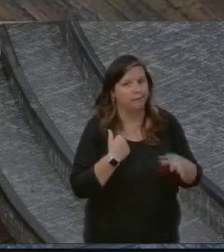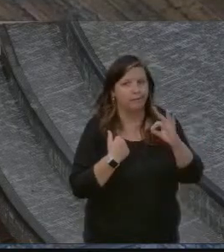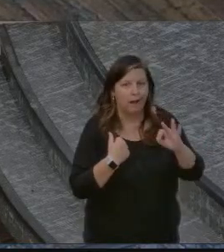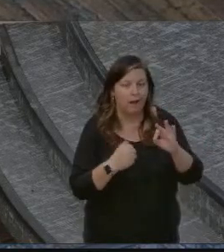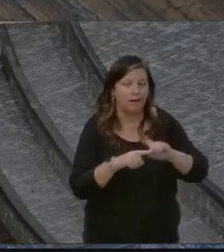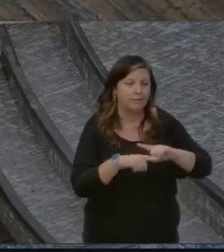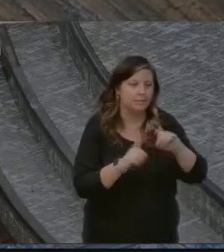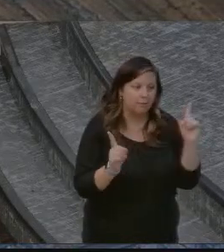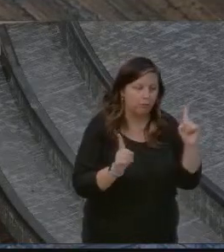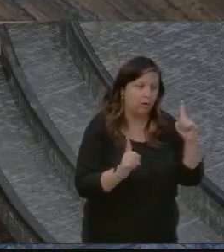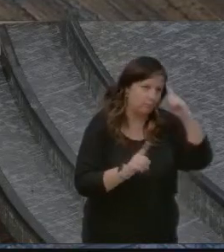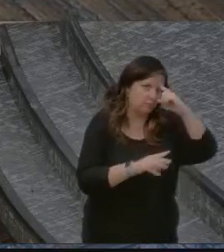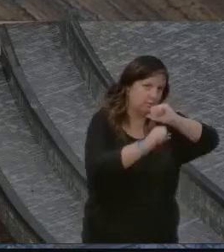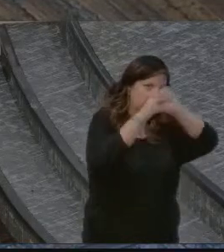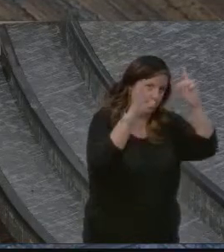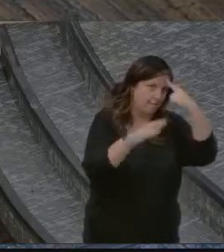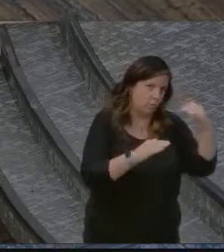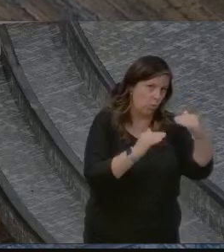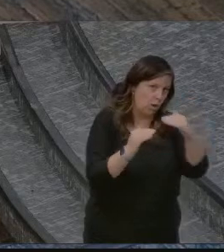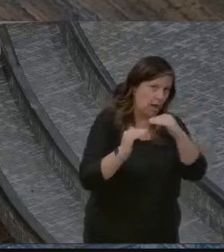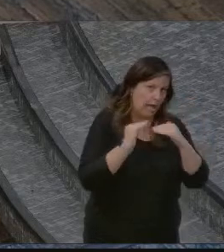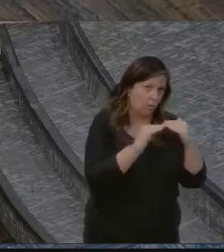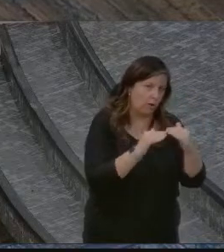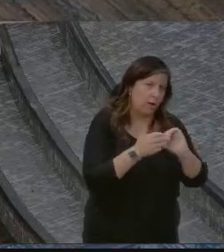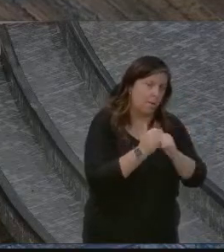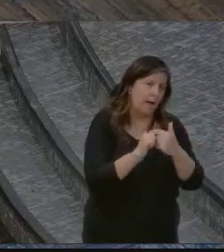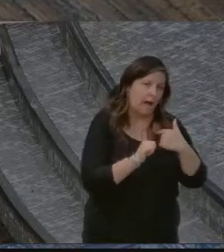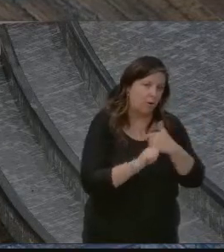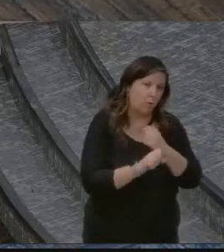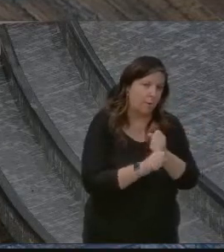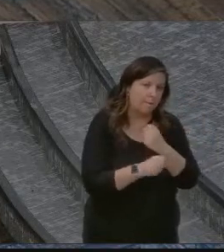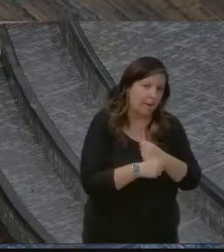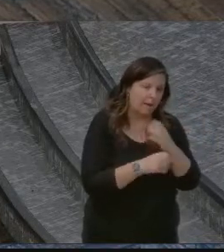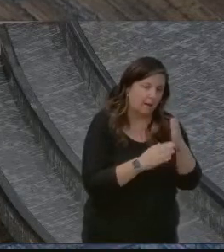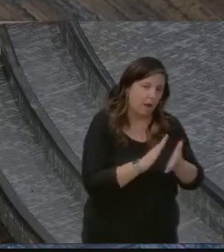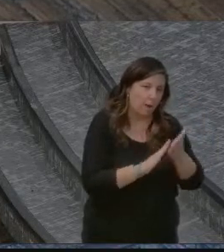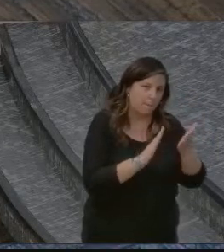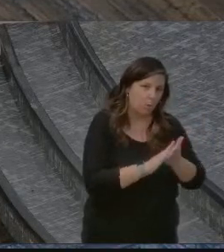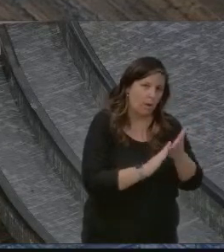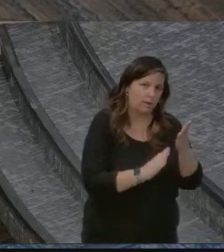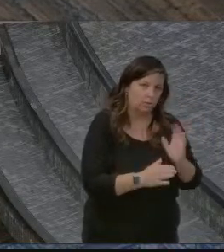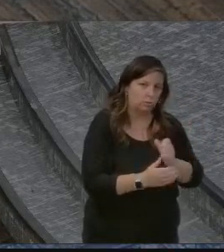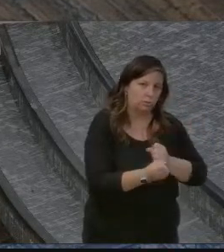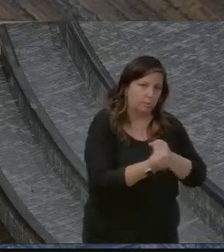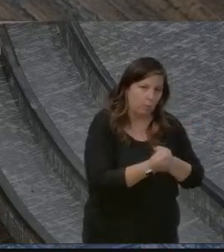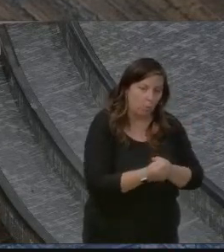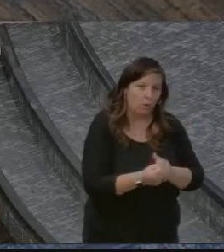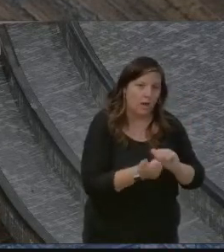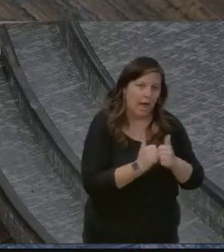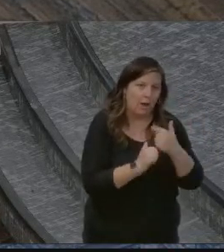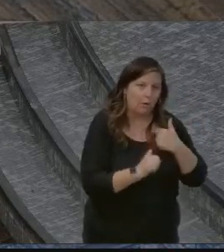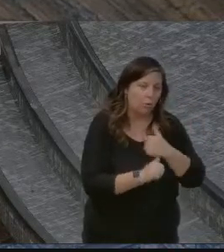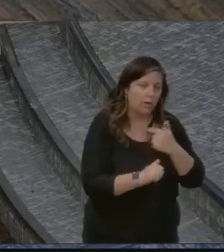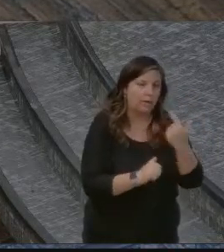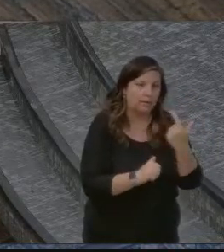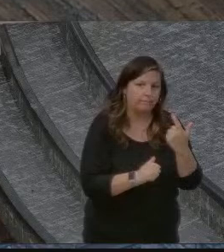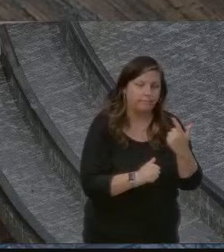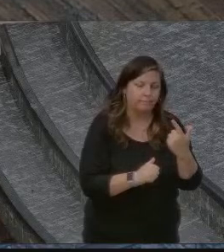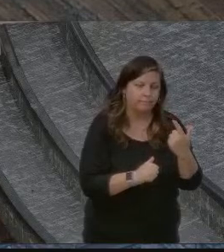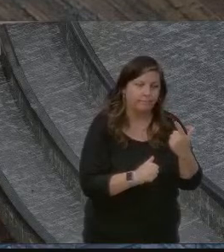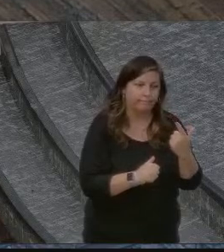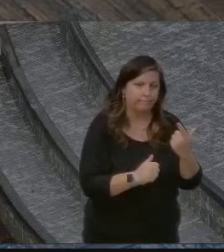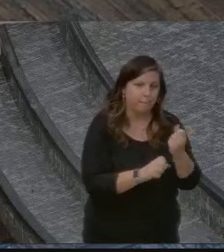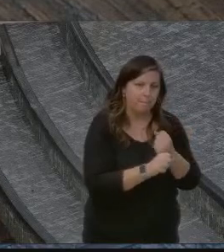we operationally define that, how do we unify around what we think either equity or diversity or, you name